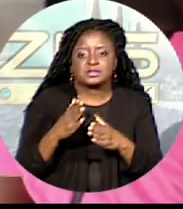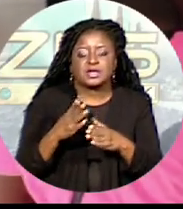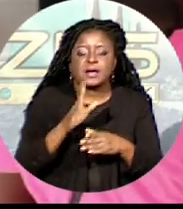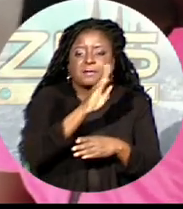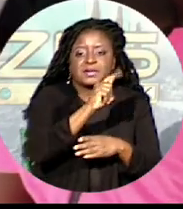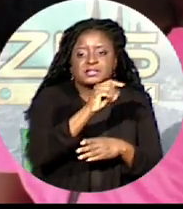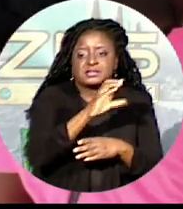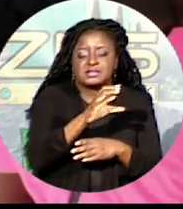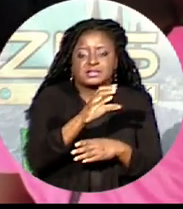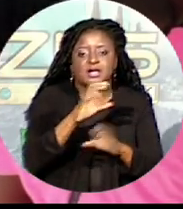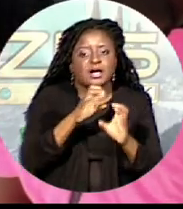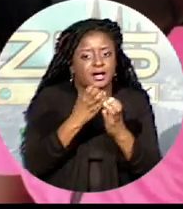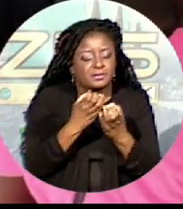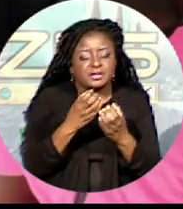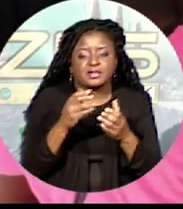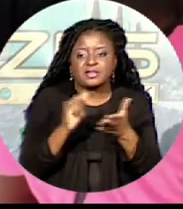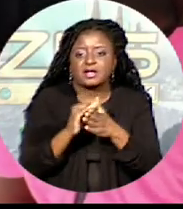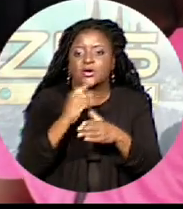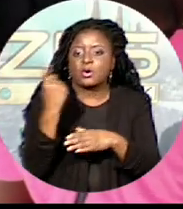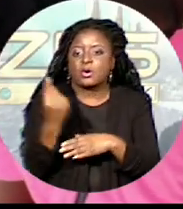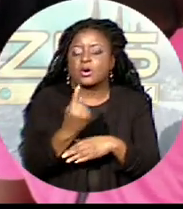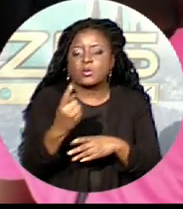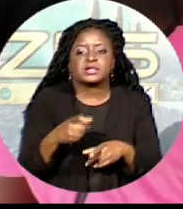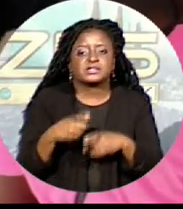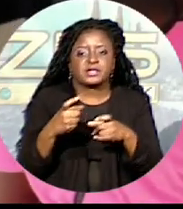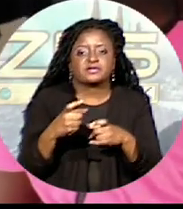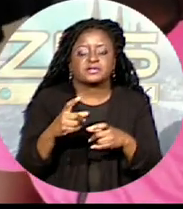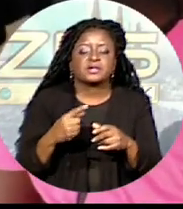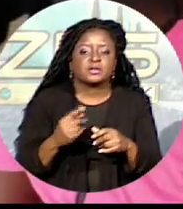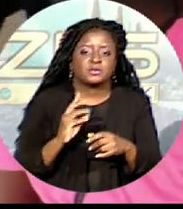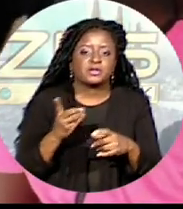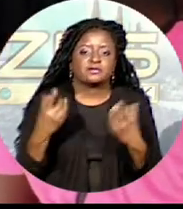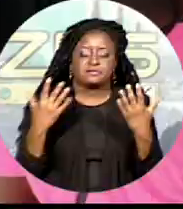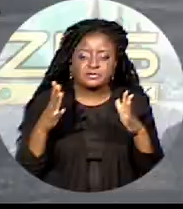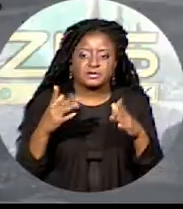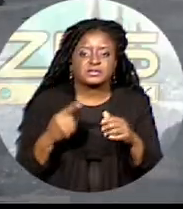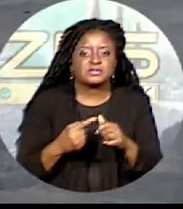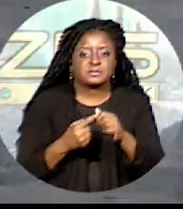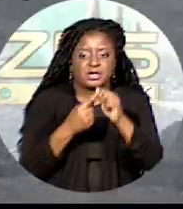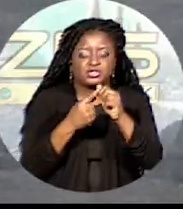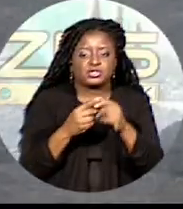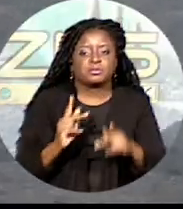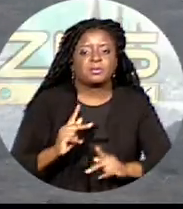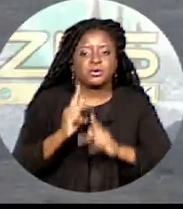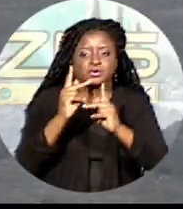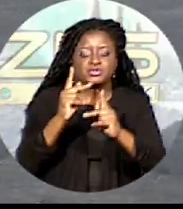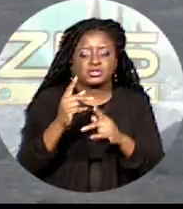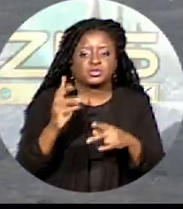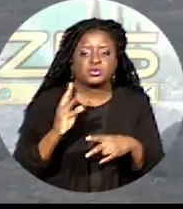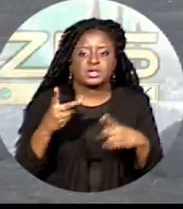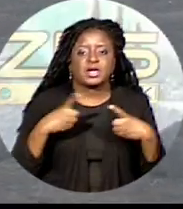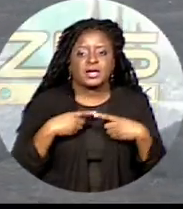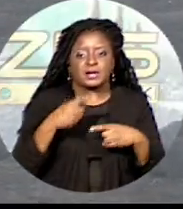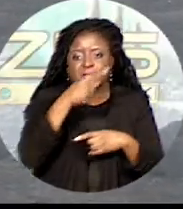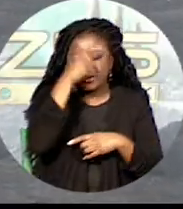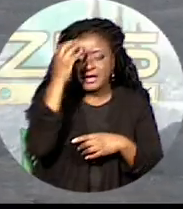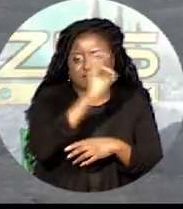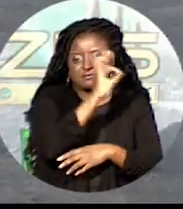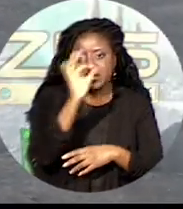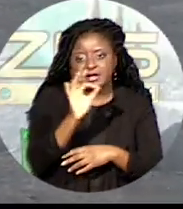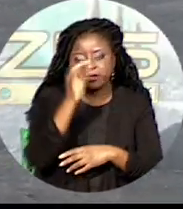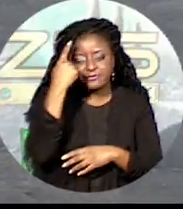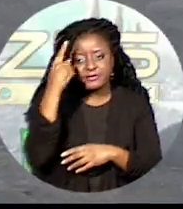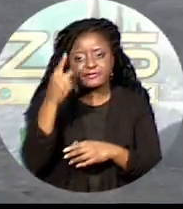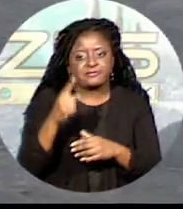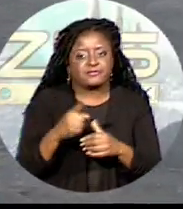gives. We've done special promotions throughout the whole nation. We've had Black Friday for the first time, and we had it primarily